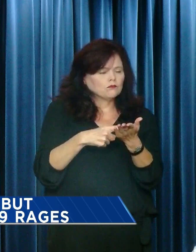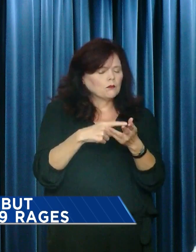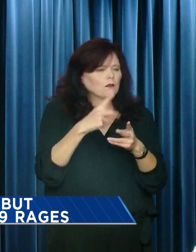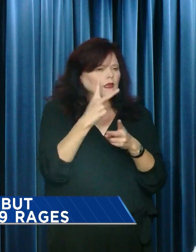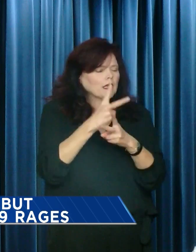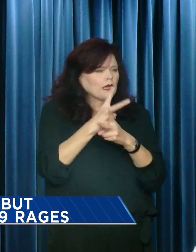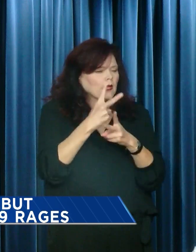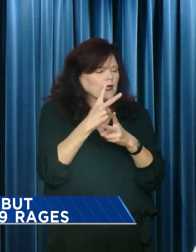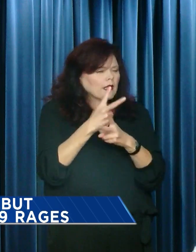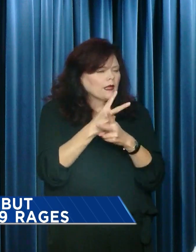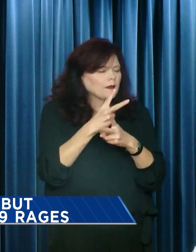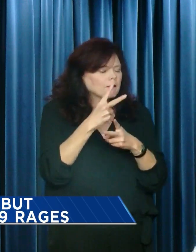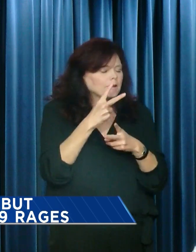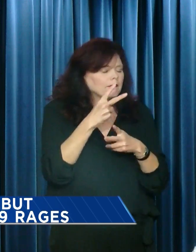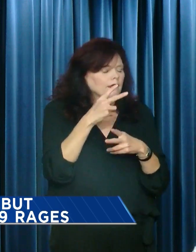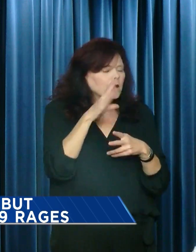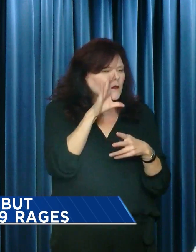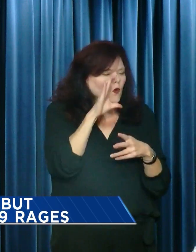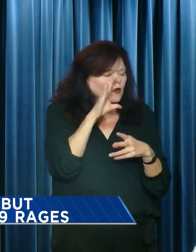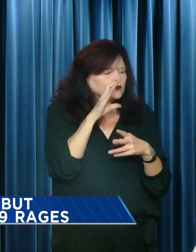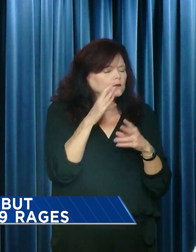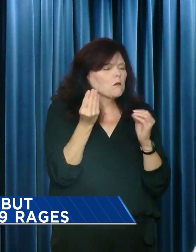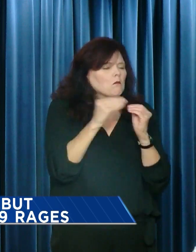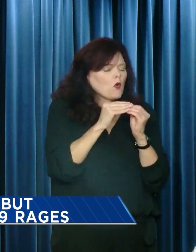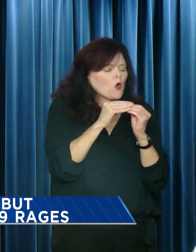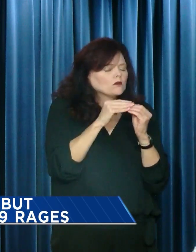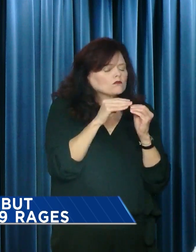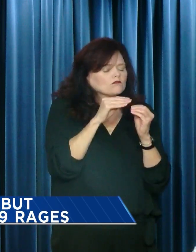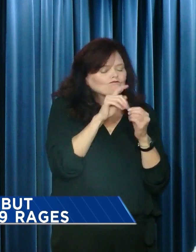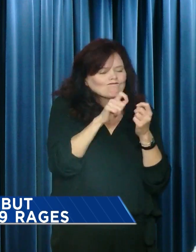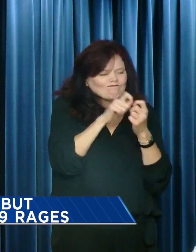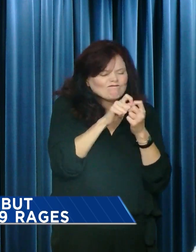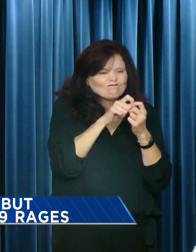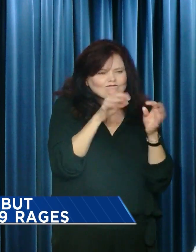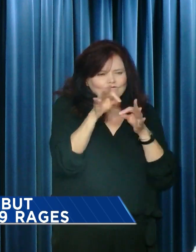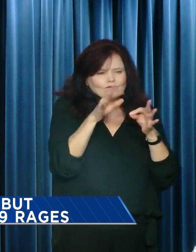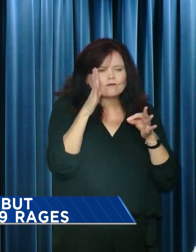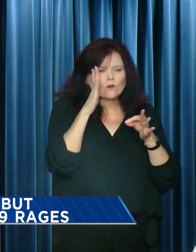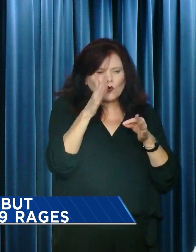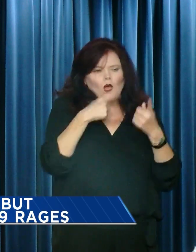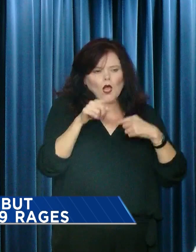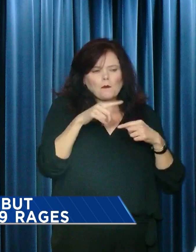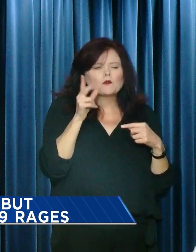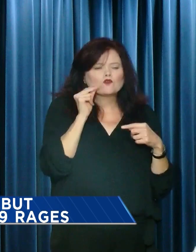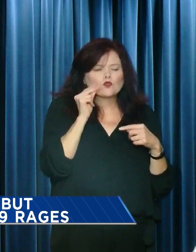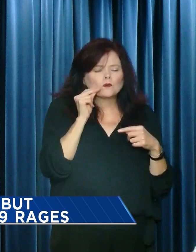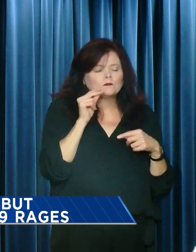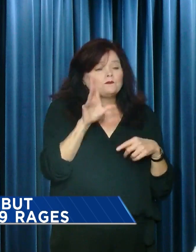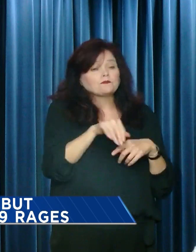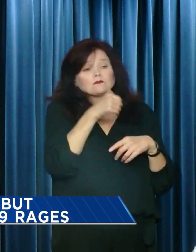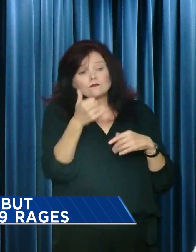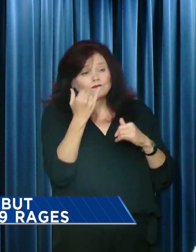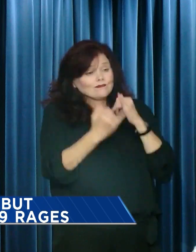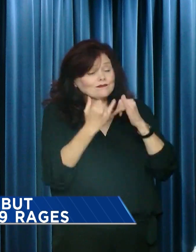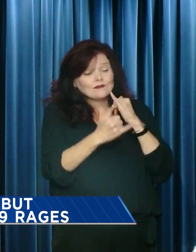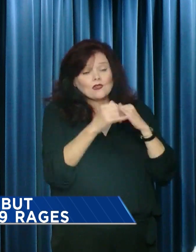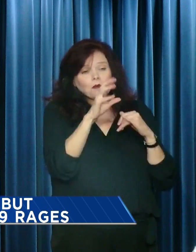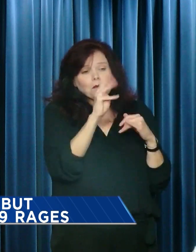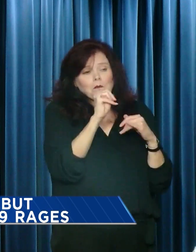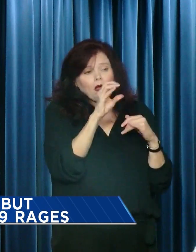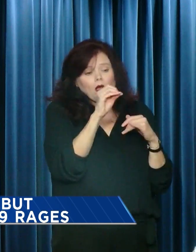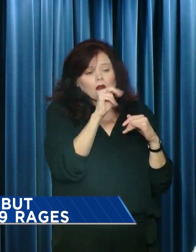tuned. Specific details are on the way. The last thing I really want to sort of jump into is a monoclonal antibody